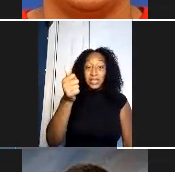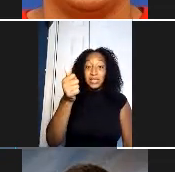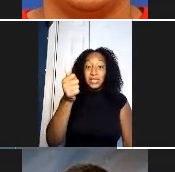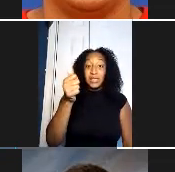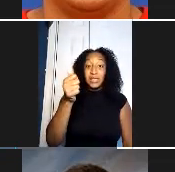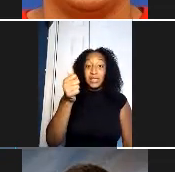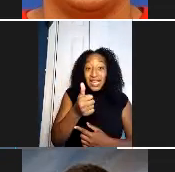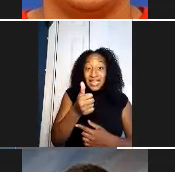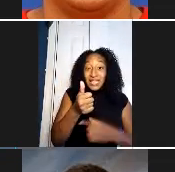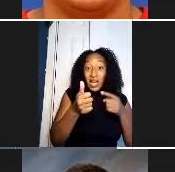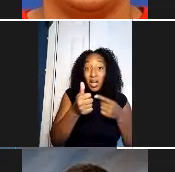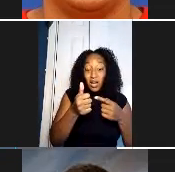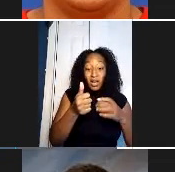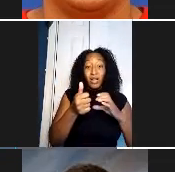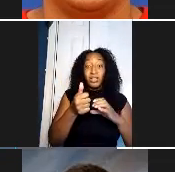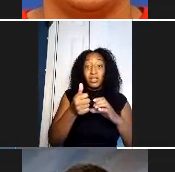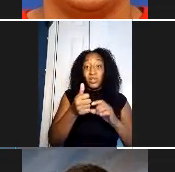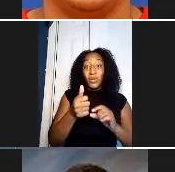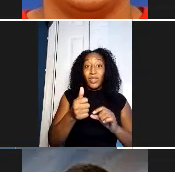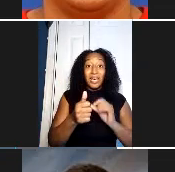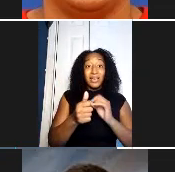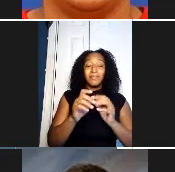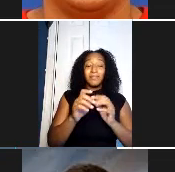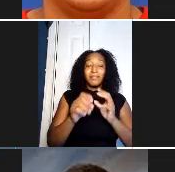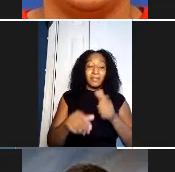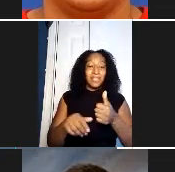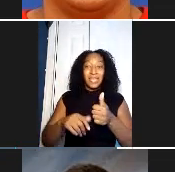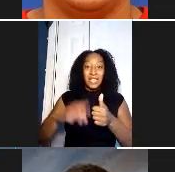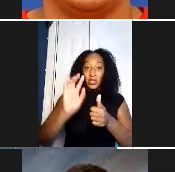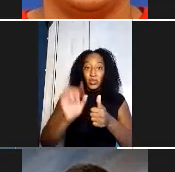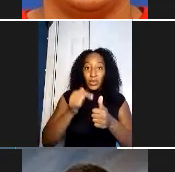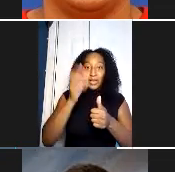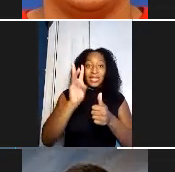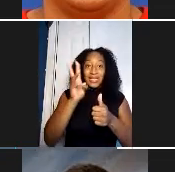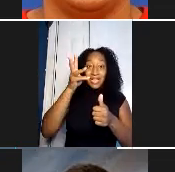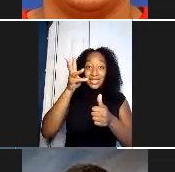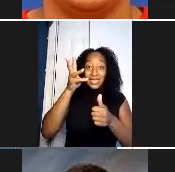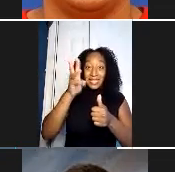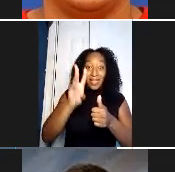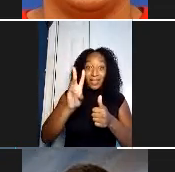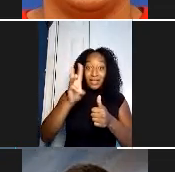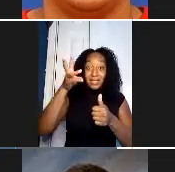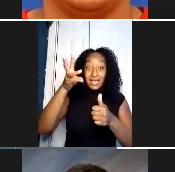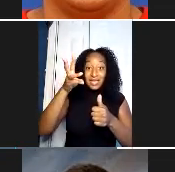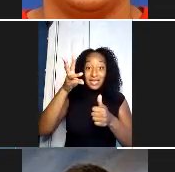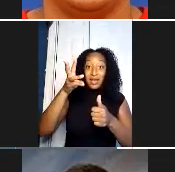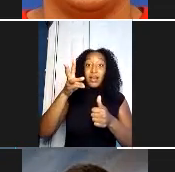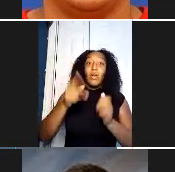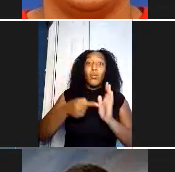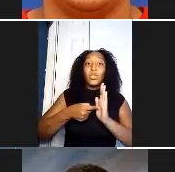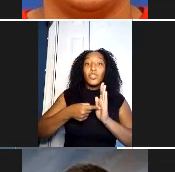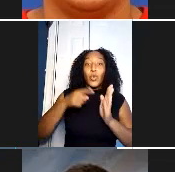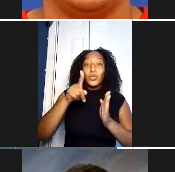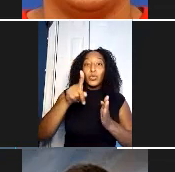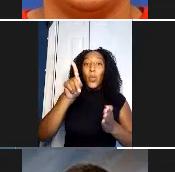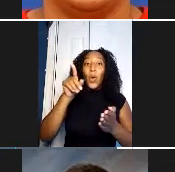that power 10 to the 6 represents 1,000,000. So we would have 1,000,000 times our base.